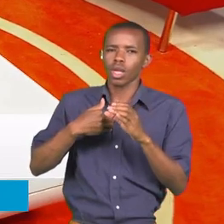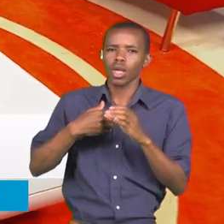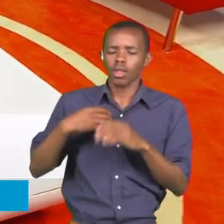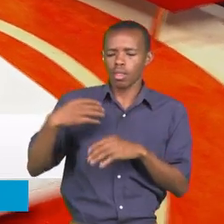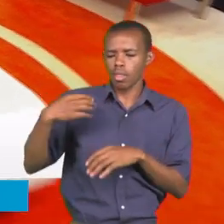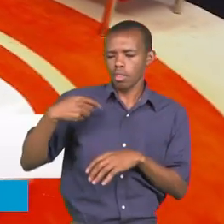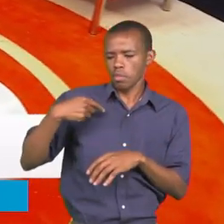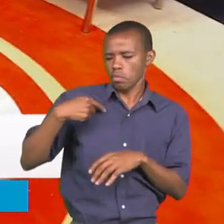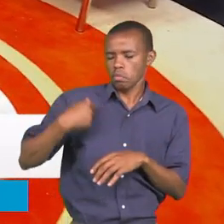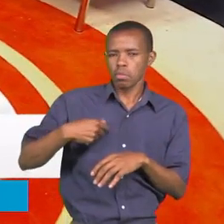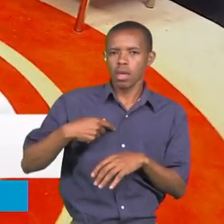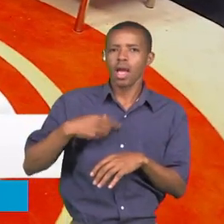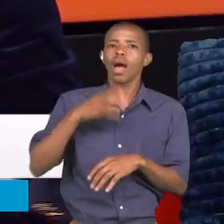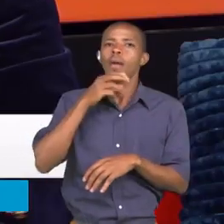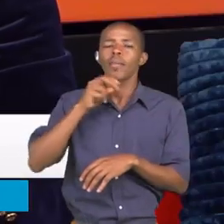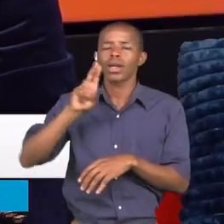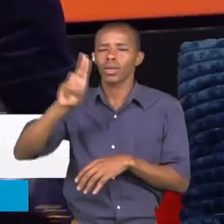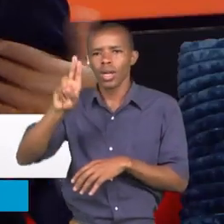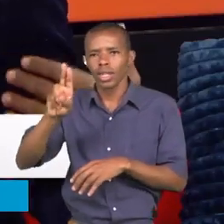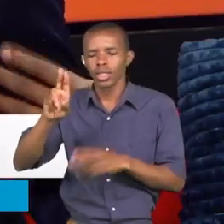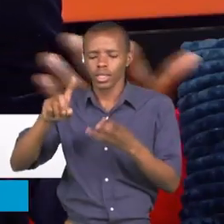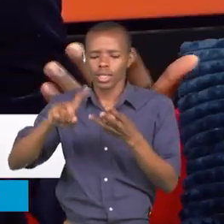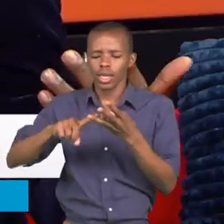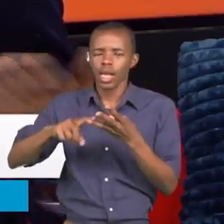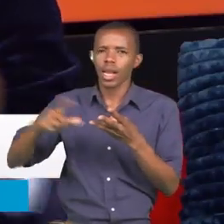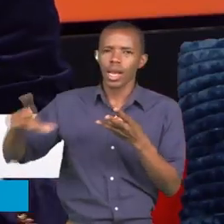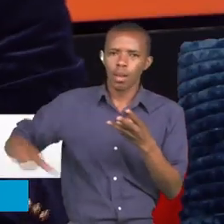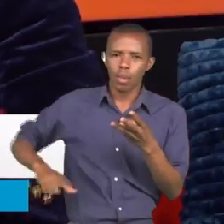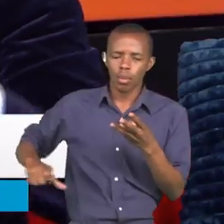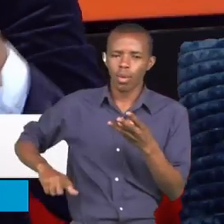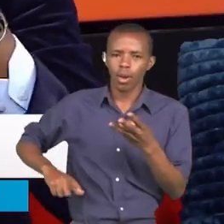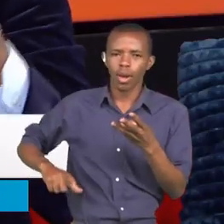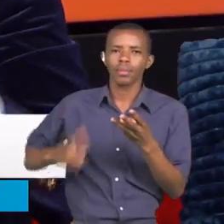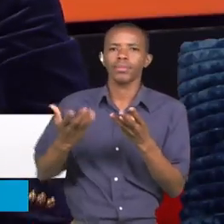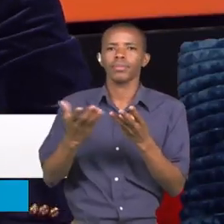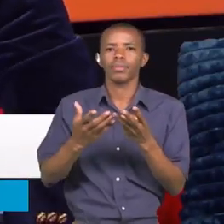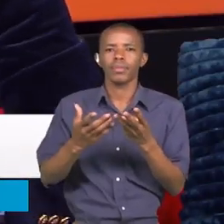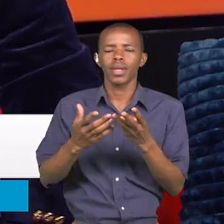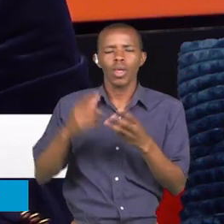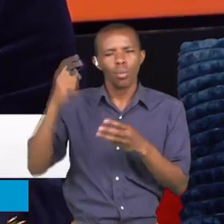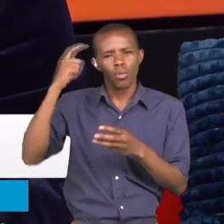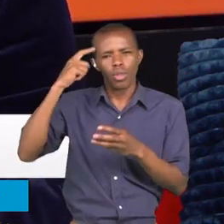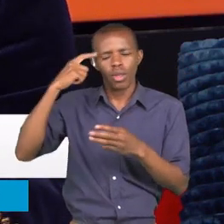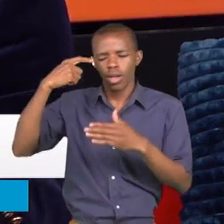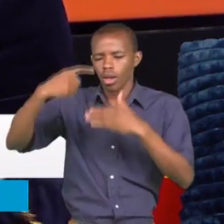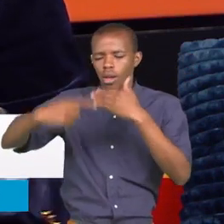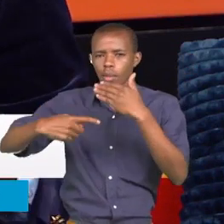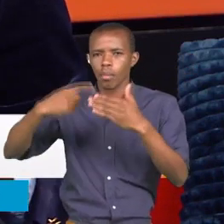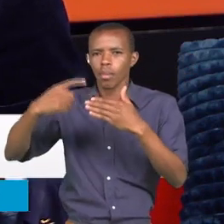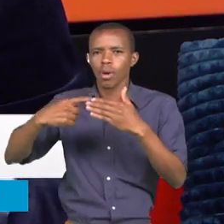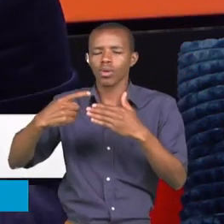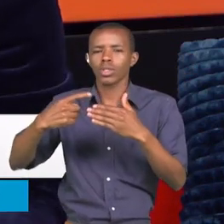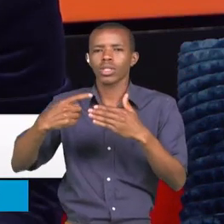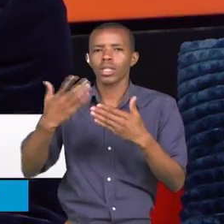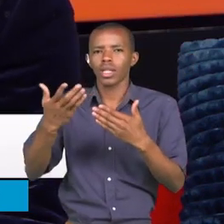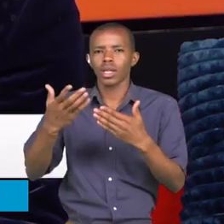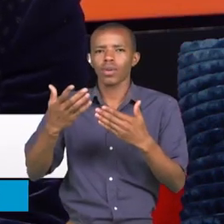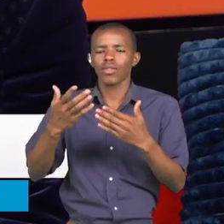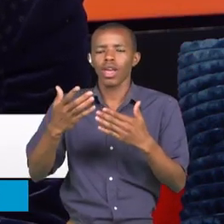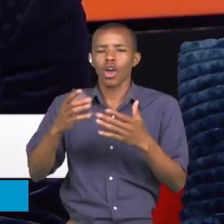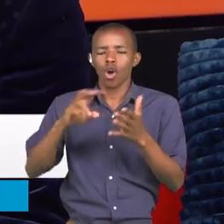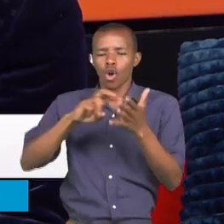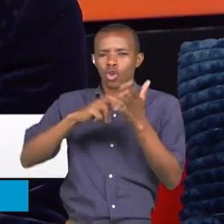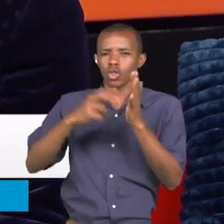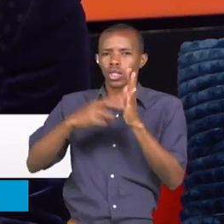Yes. Manchester United, Liverpool is a bank. Like, what do you think about now affiliations and the player contract?